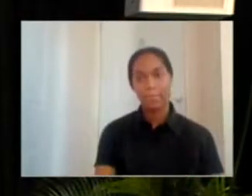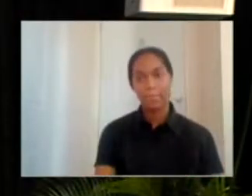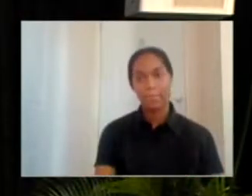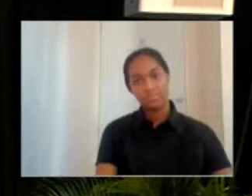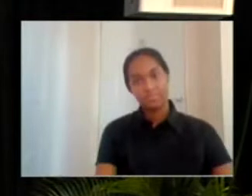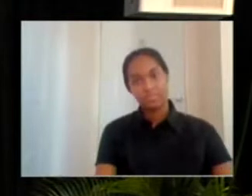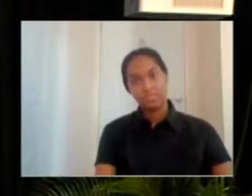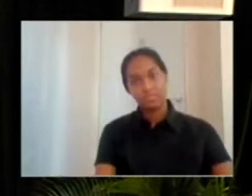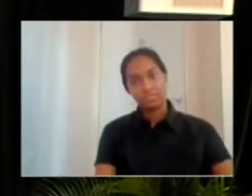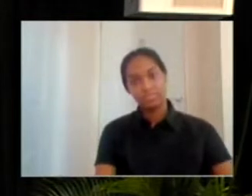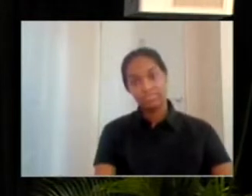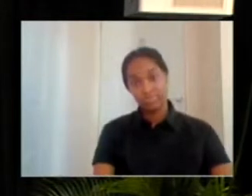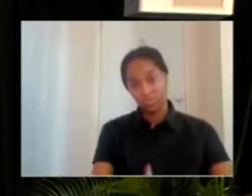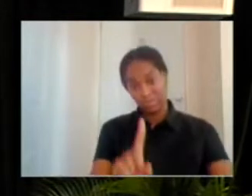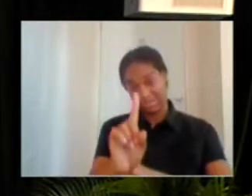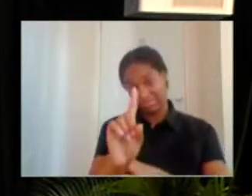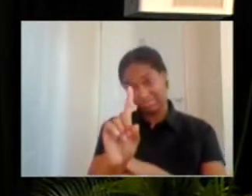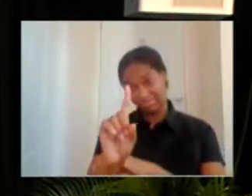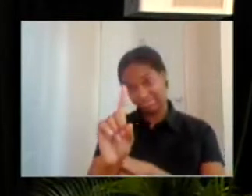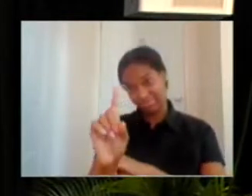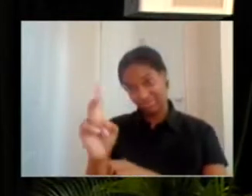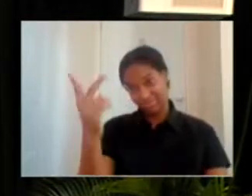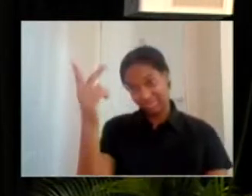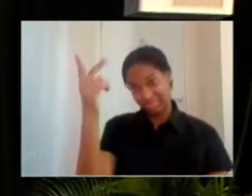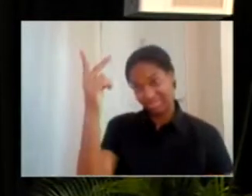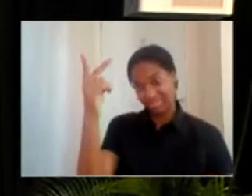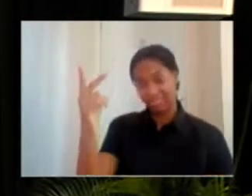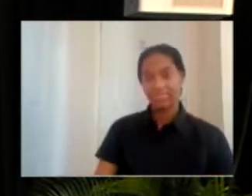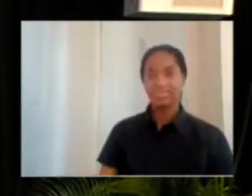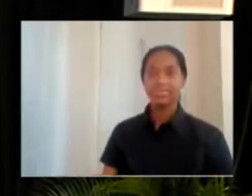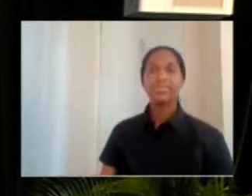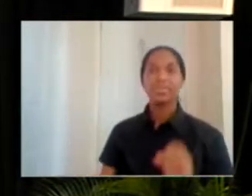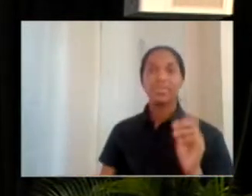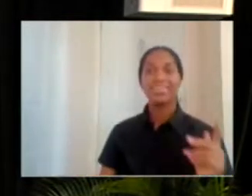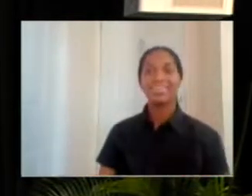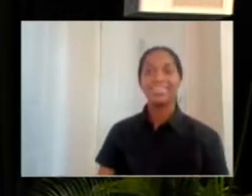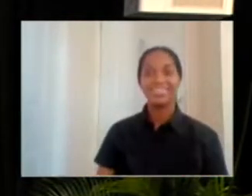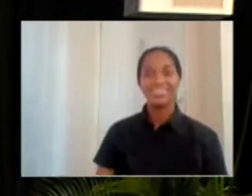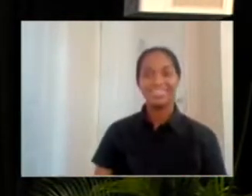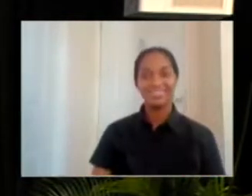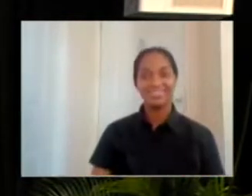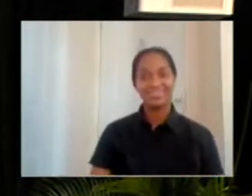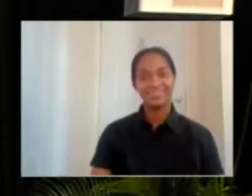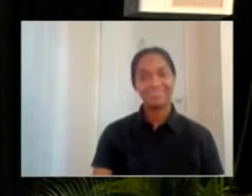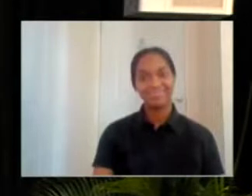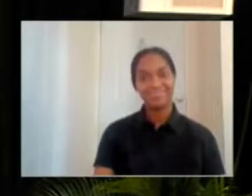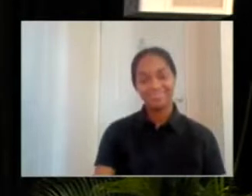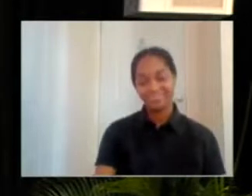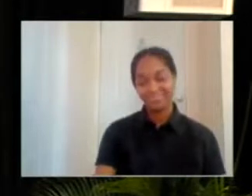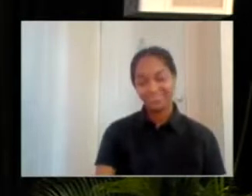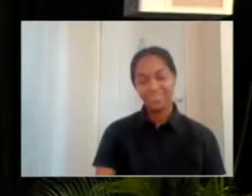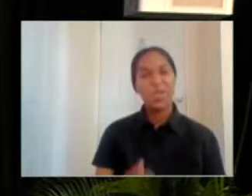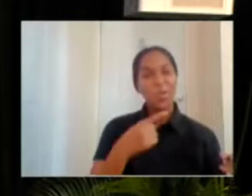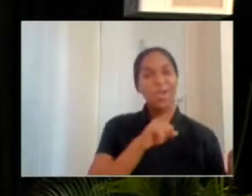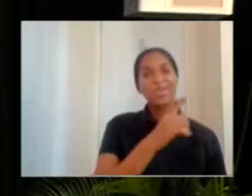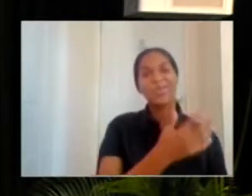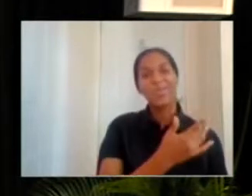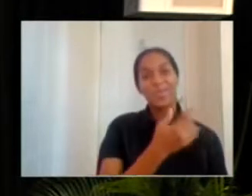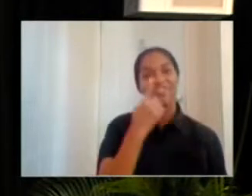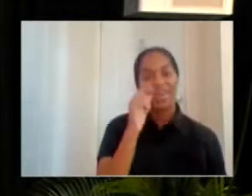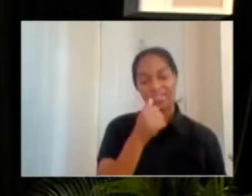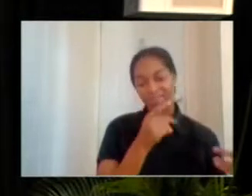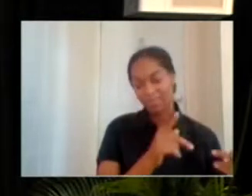Going once, twice. Yeah, if I can a little bit, add. I mean, while you're waiting for kind of others to